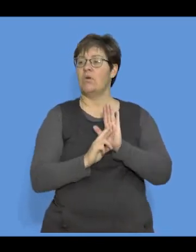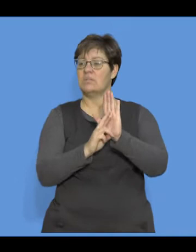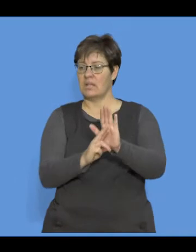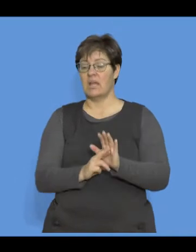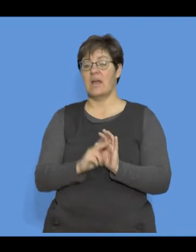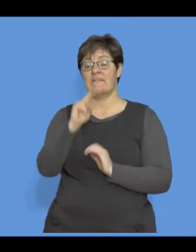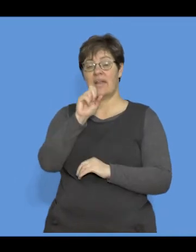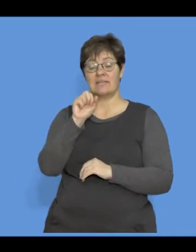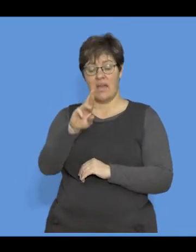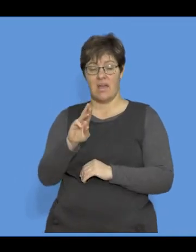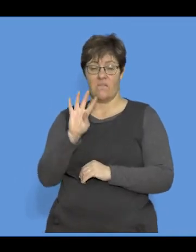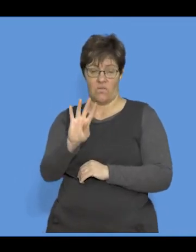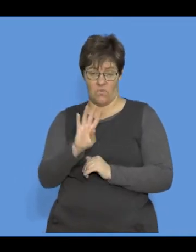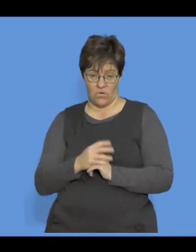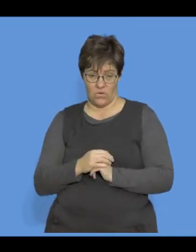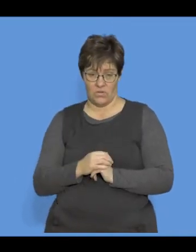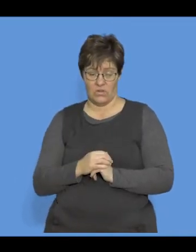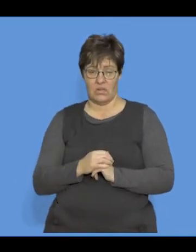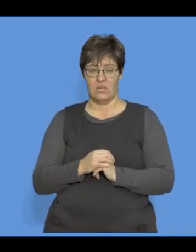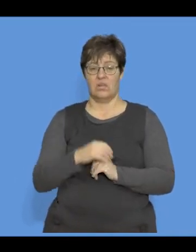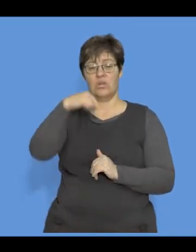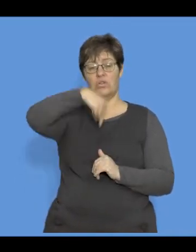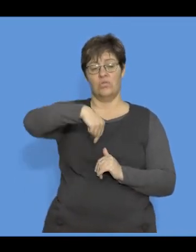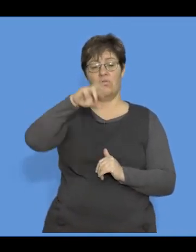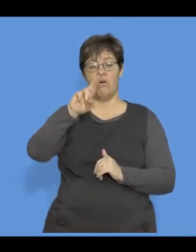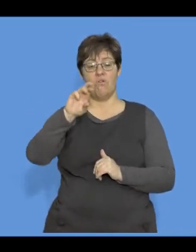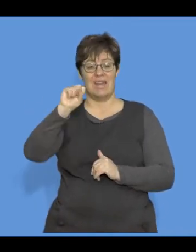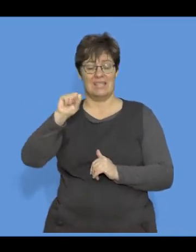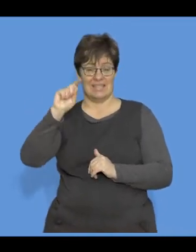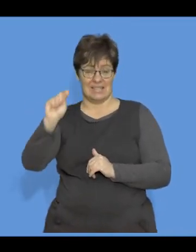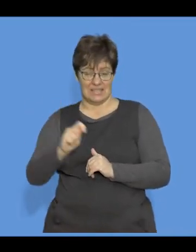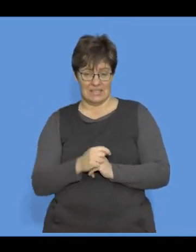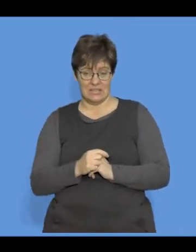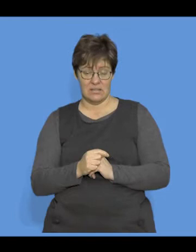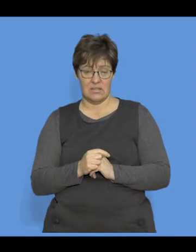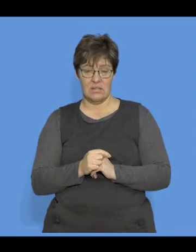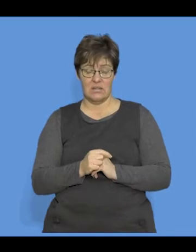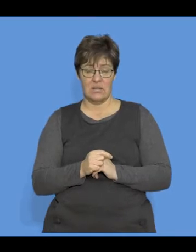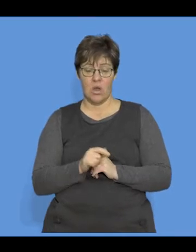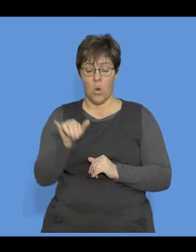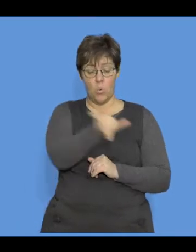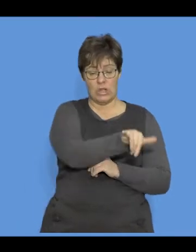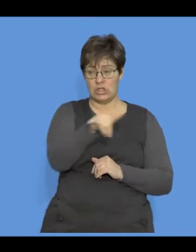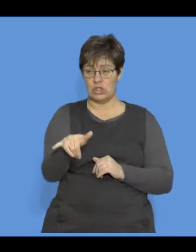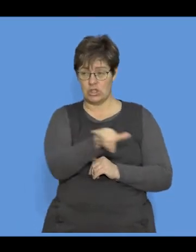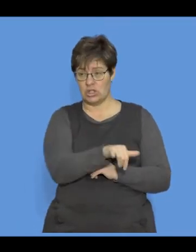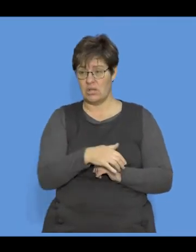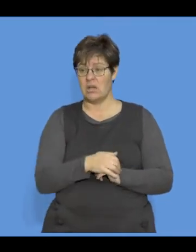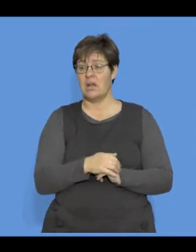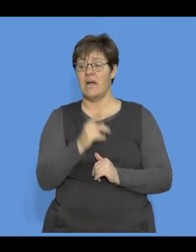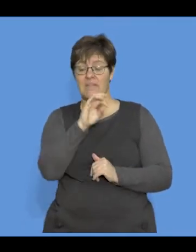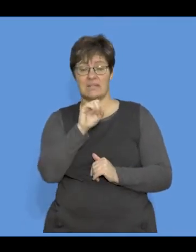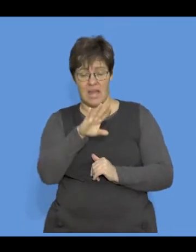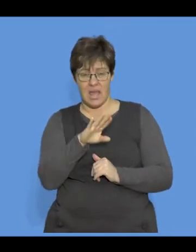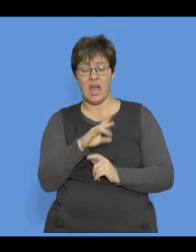vectors, Q, R, S, and T. Which one of the vectors is the resultant of the other